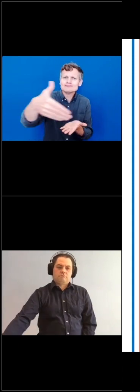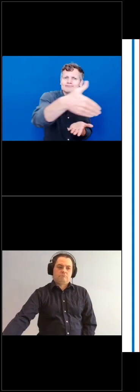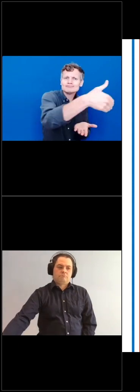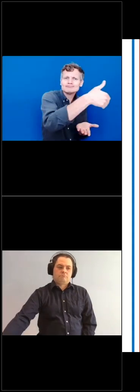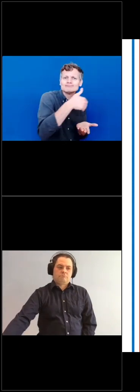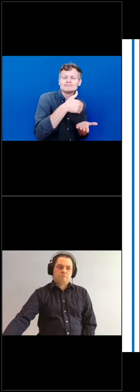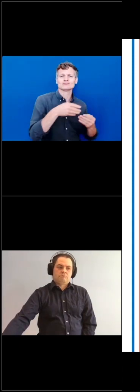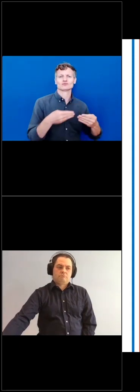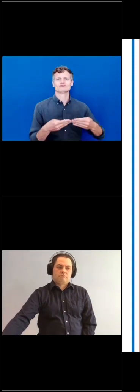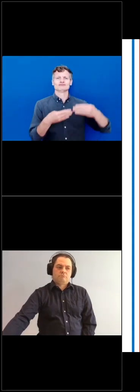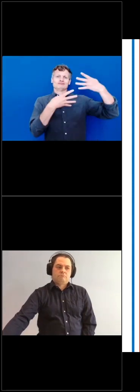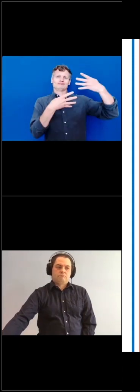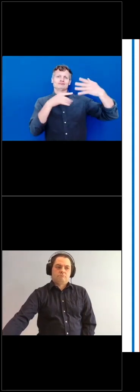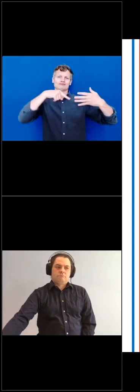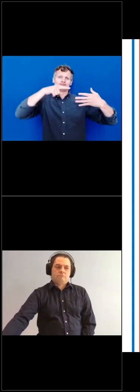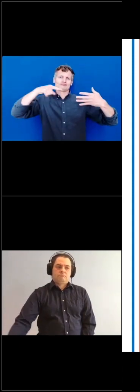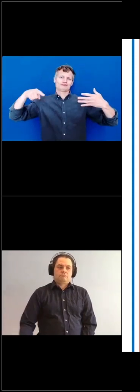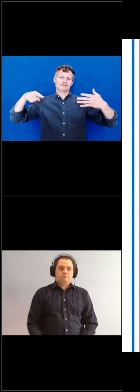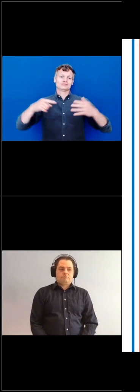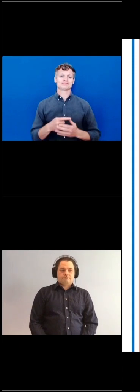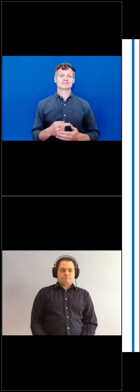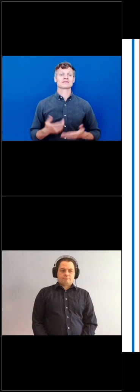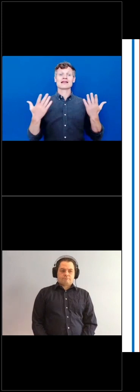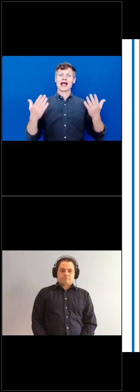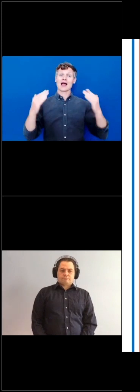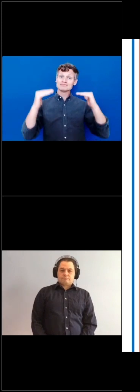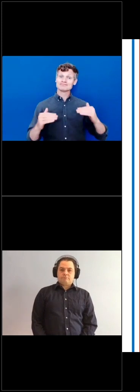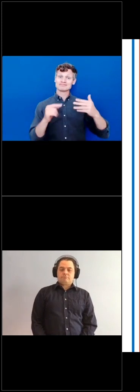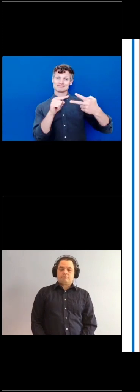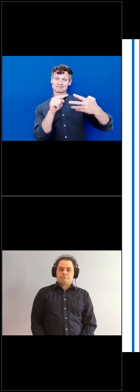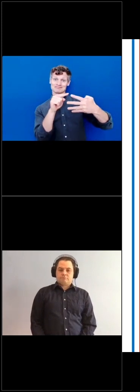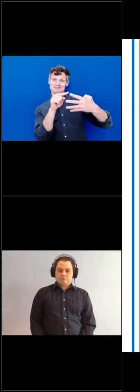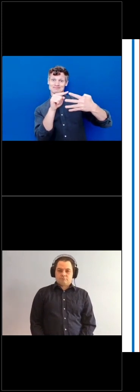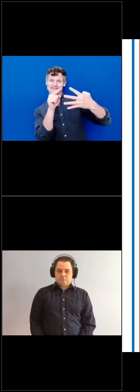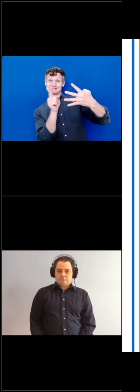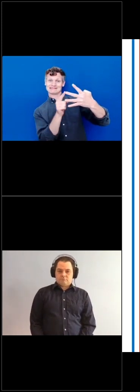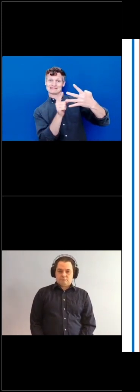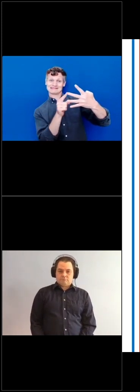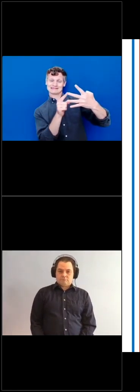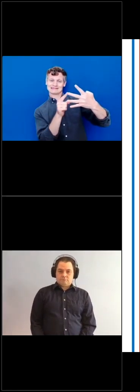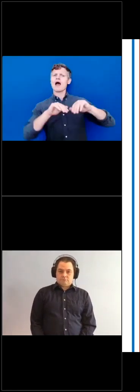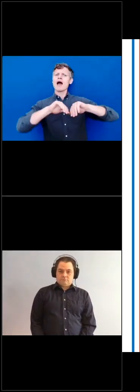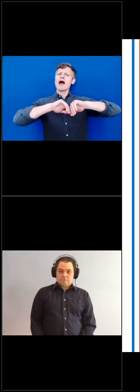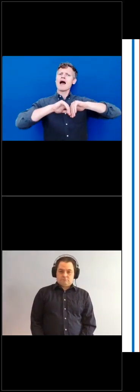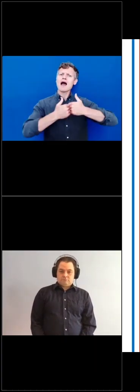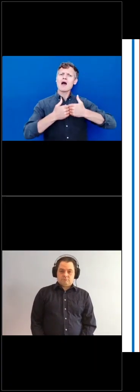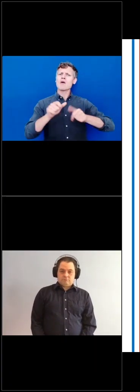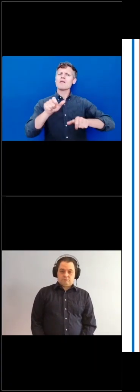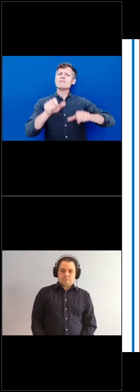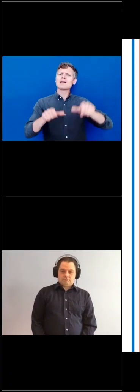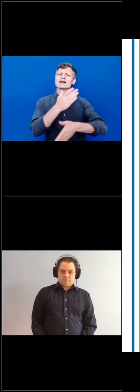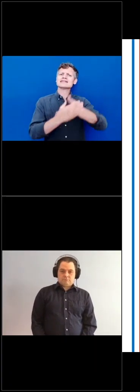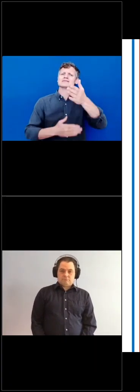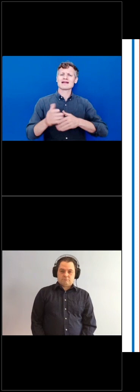consideration now. So we wanted to highlight quickly the importance of meaningful participation.